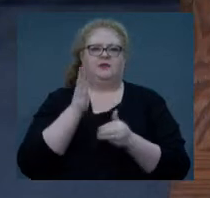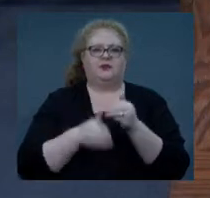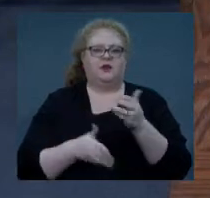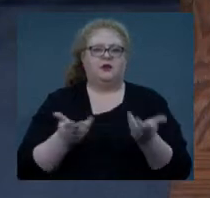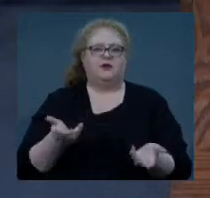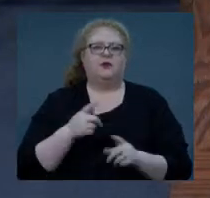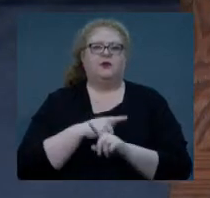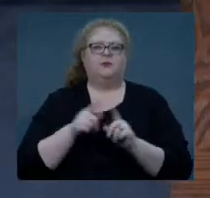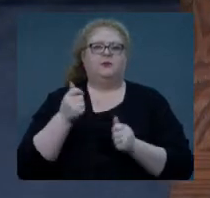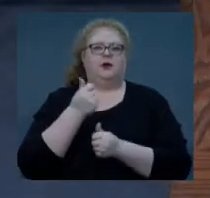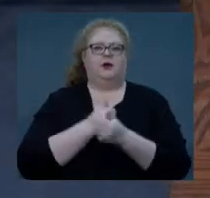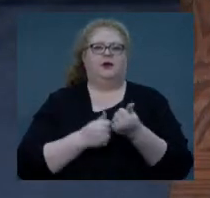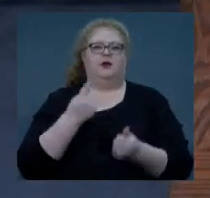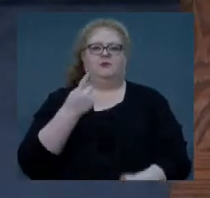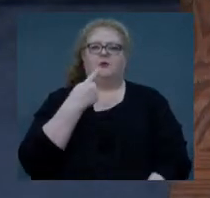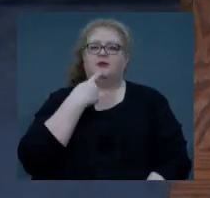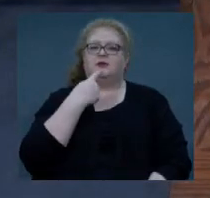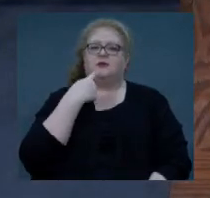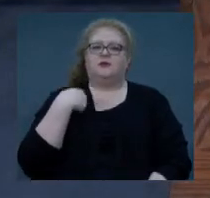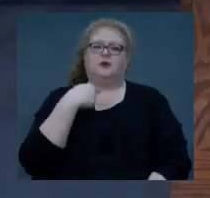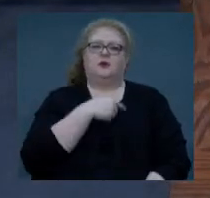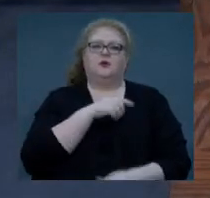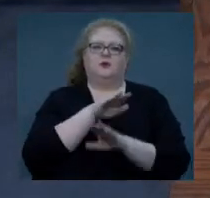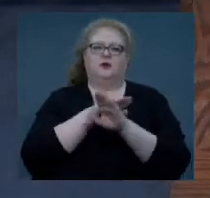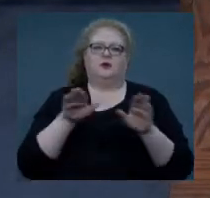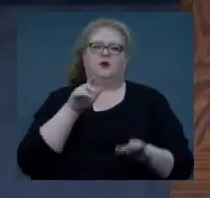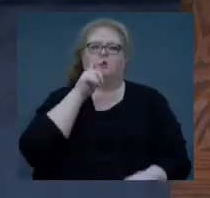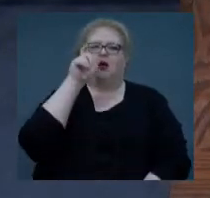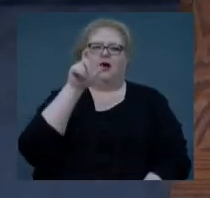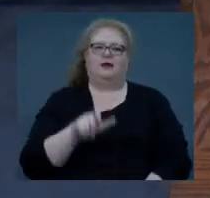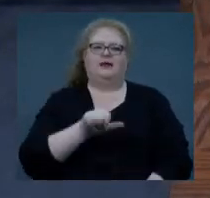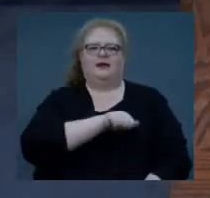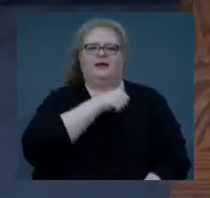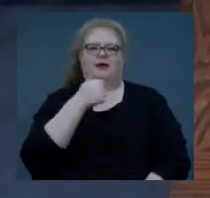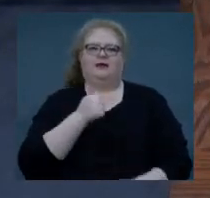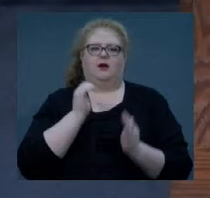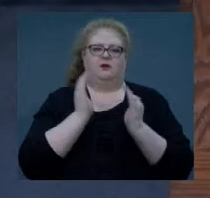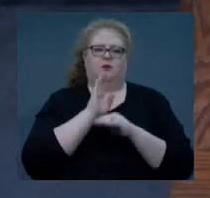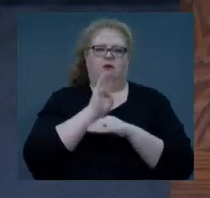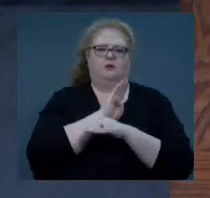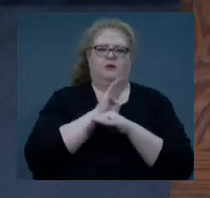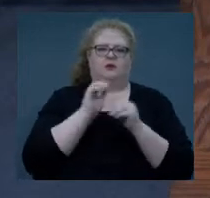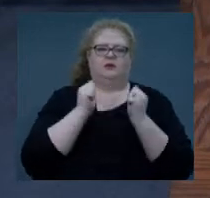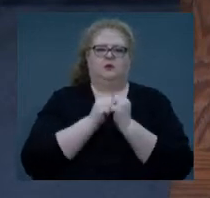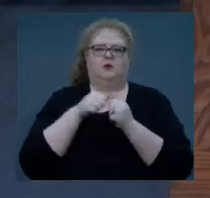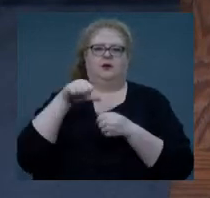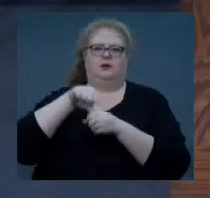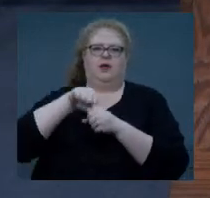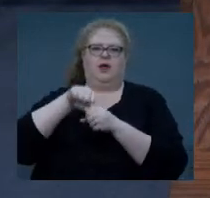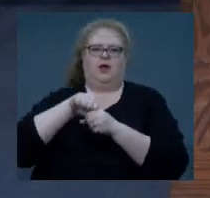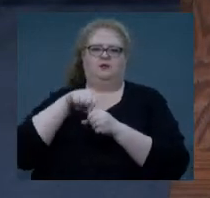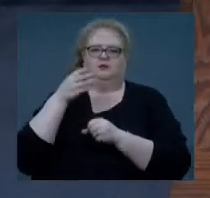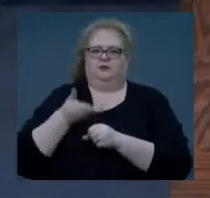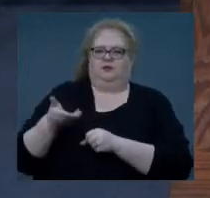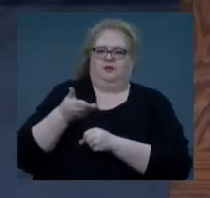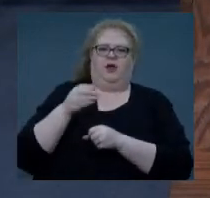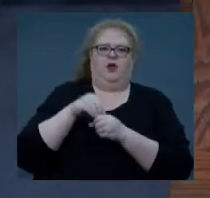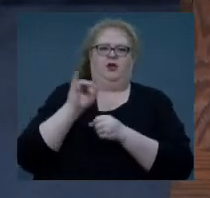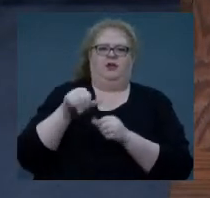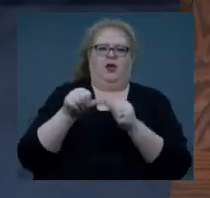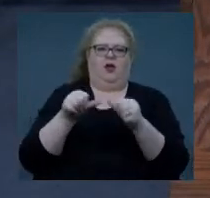Everybody says that we do not need another convenience store with gas pumps in that